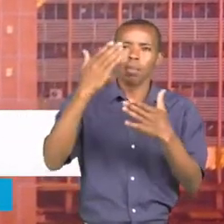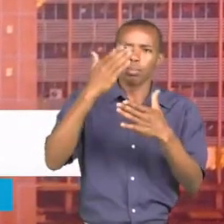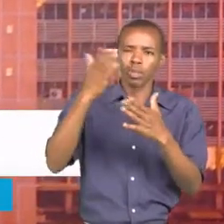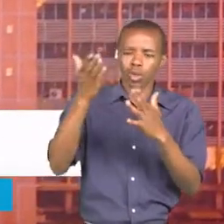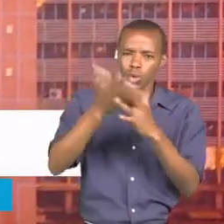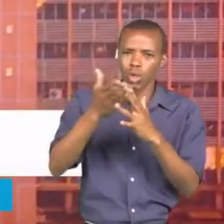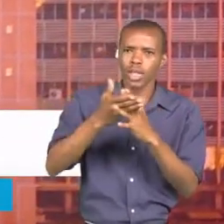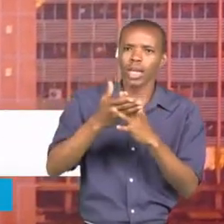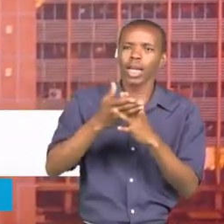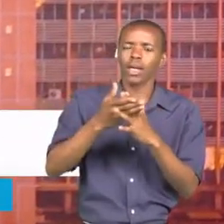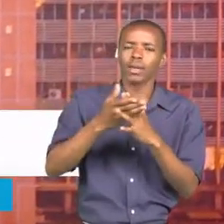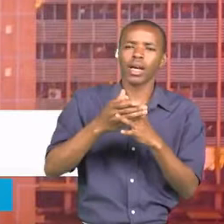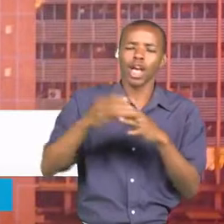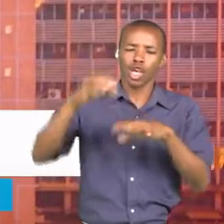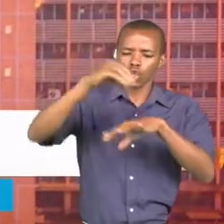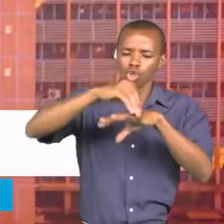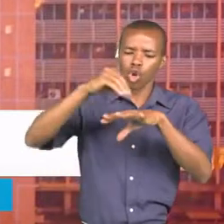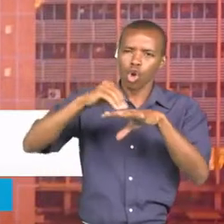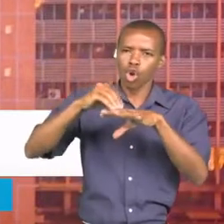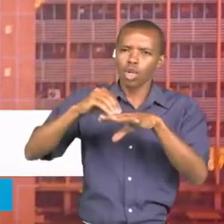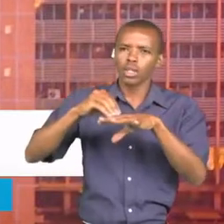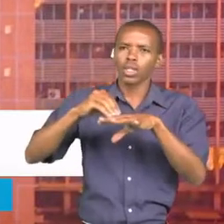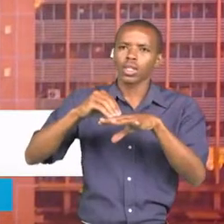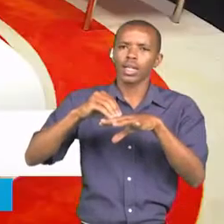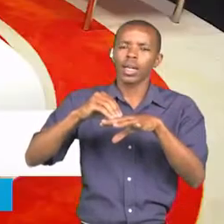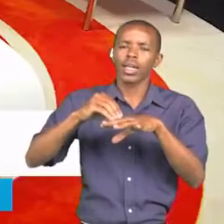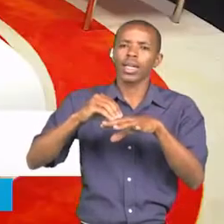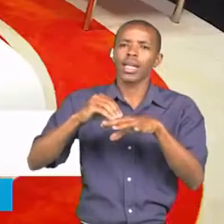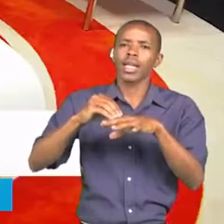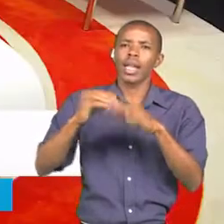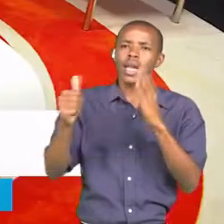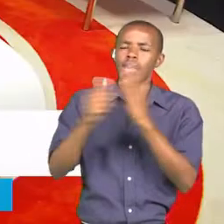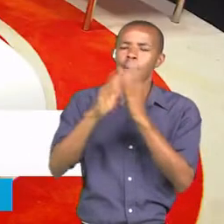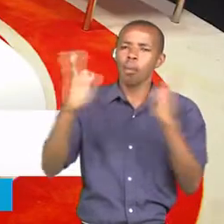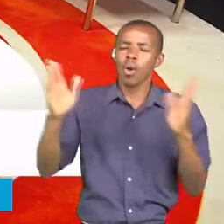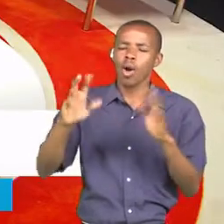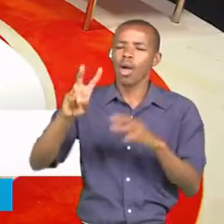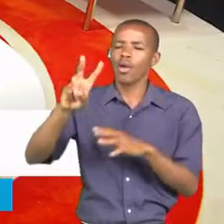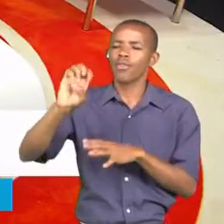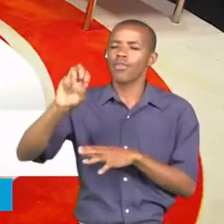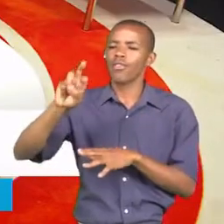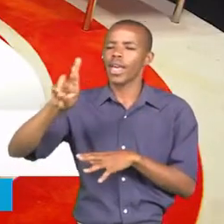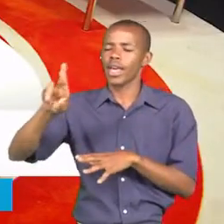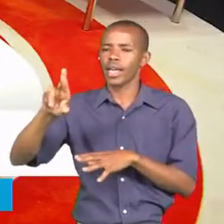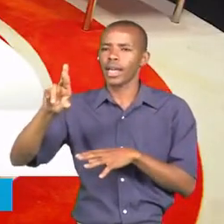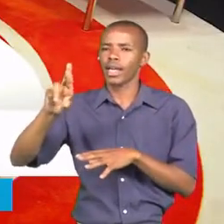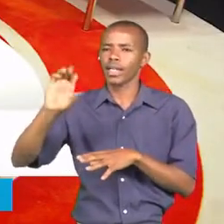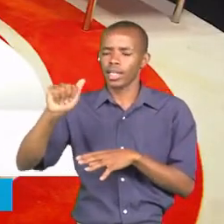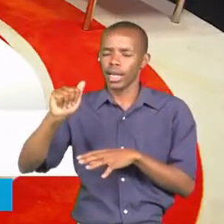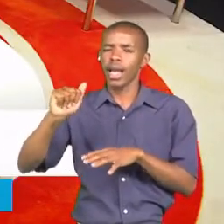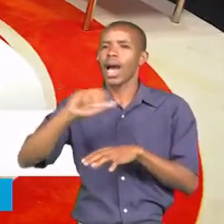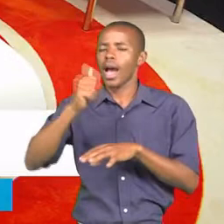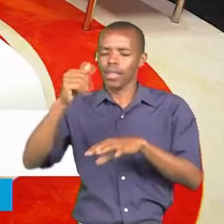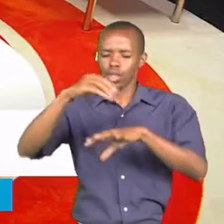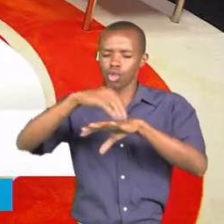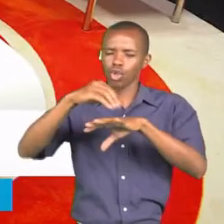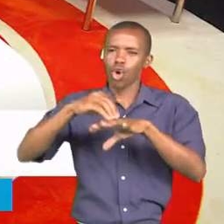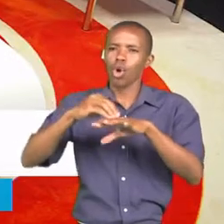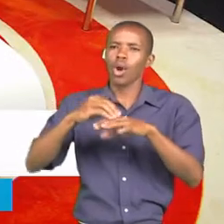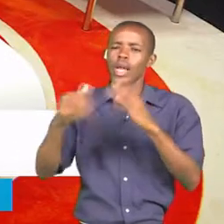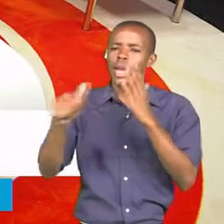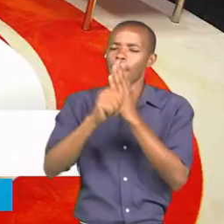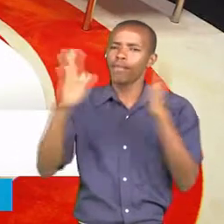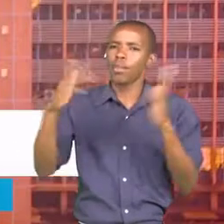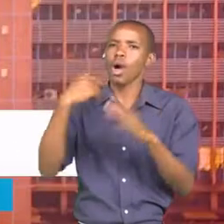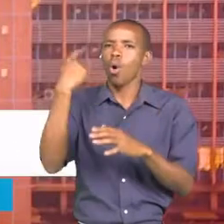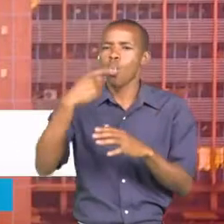Nyashinski and Sonko, who's more popular in this country? Between Vera Sidika and Sonko, who's more popular? Our politicians are our socialites